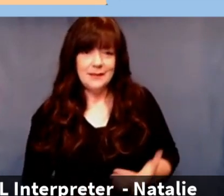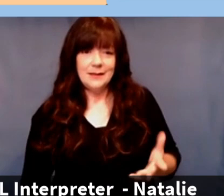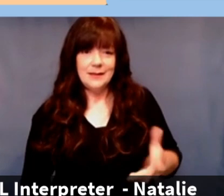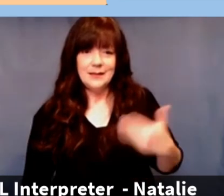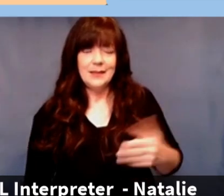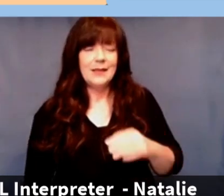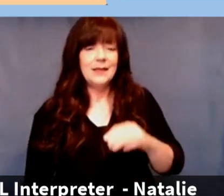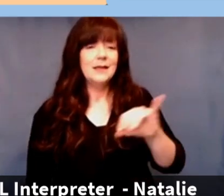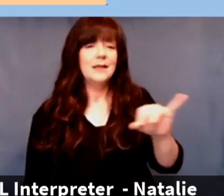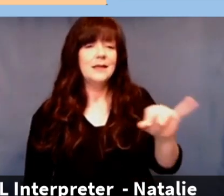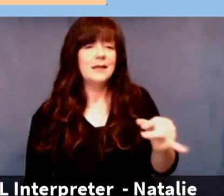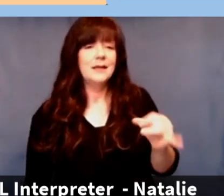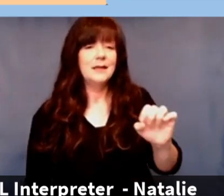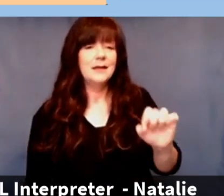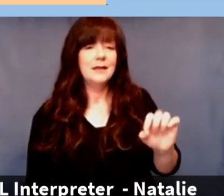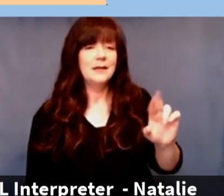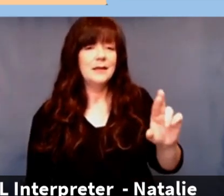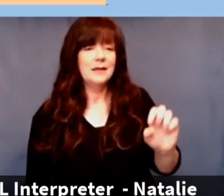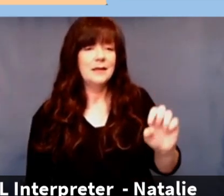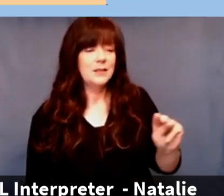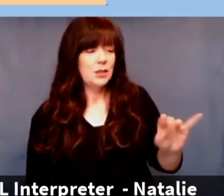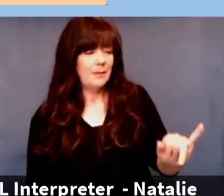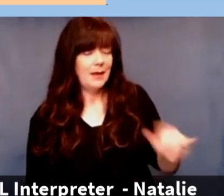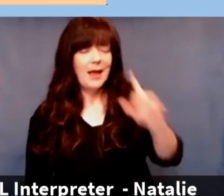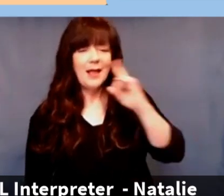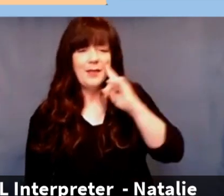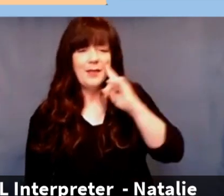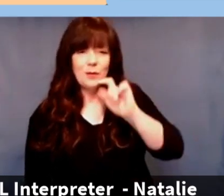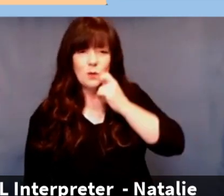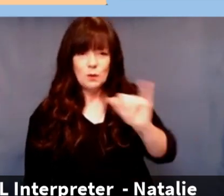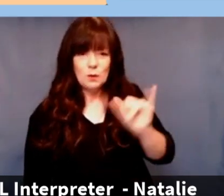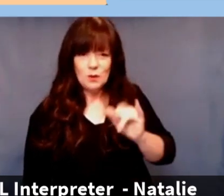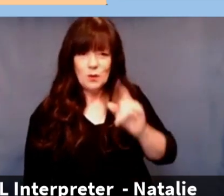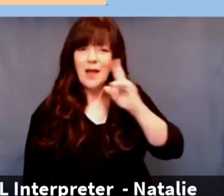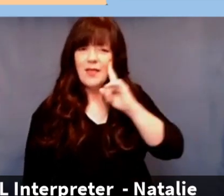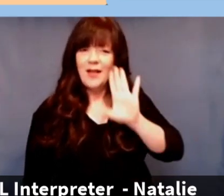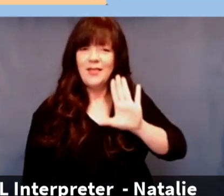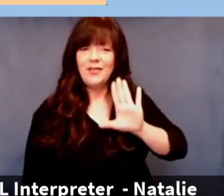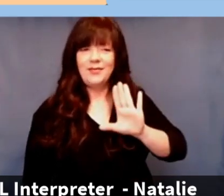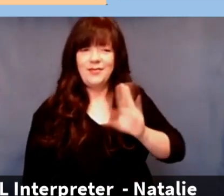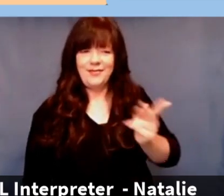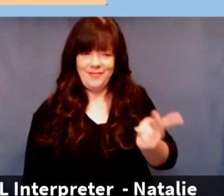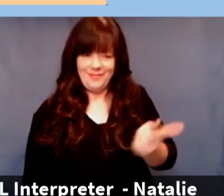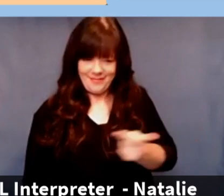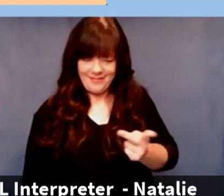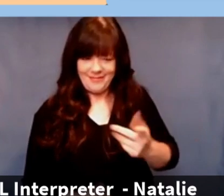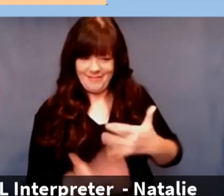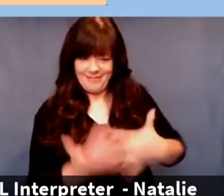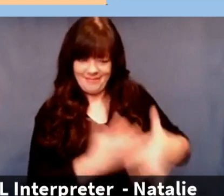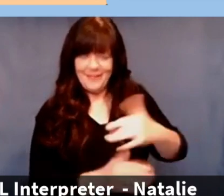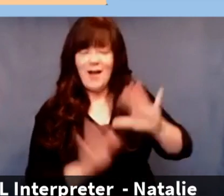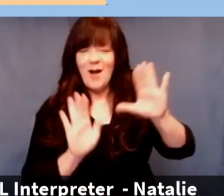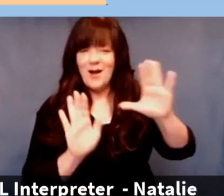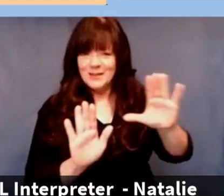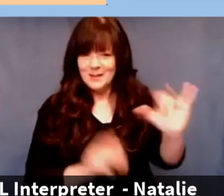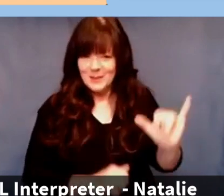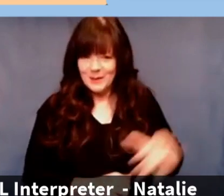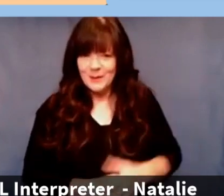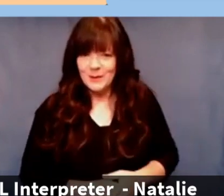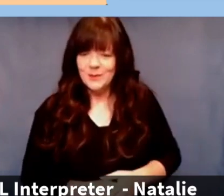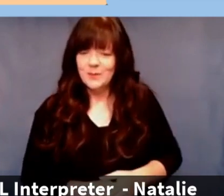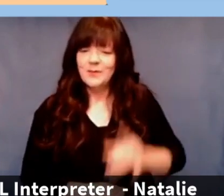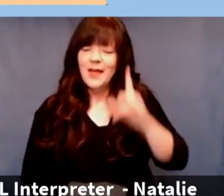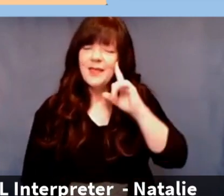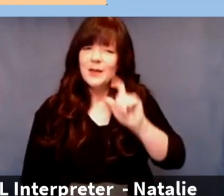Yeah, Jeremy would have been really cool too. I find that their dynamic was really awesome. Mm-hmm. I think that would have been cool